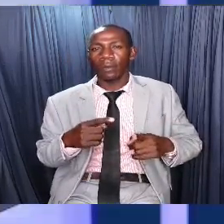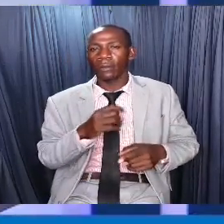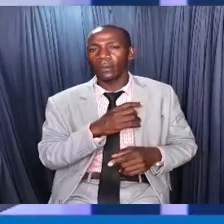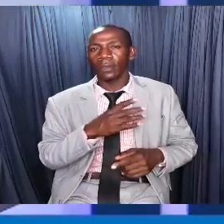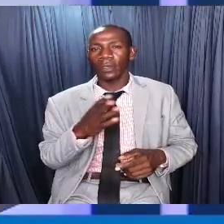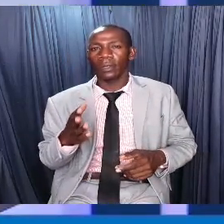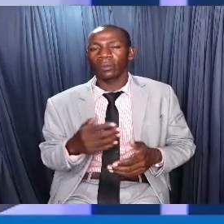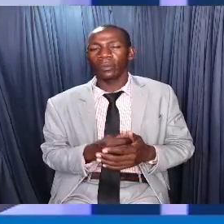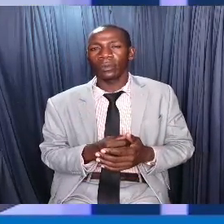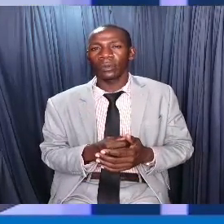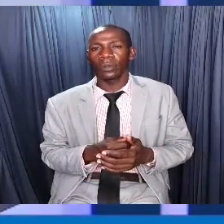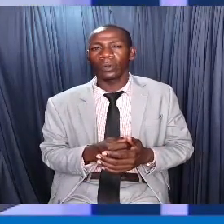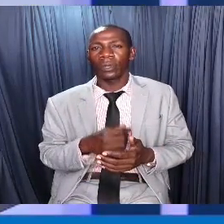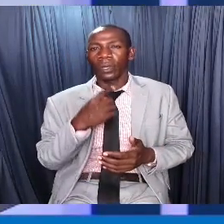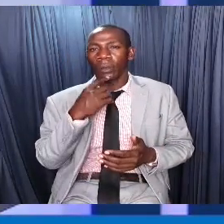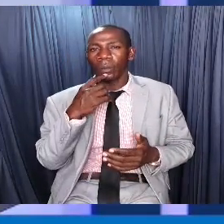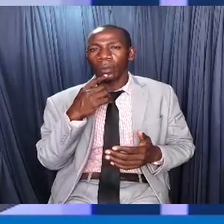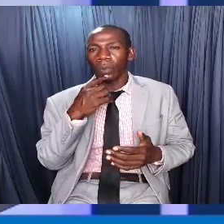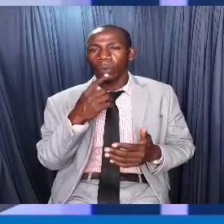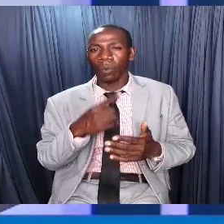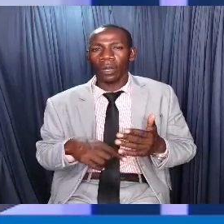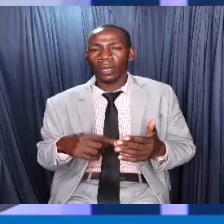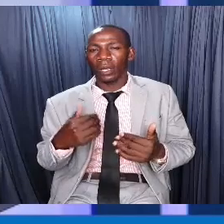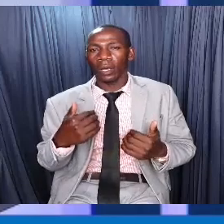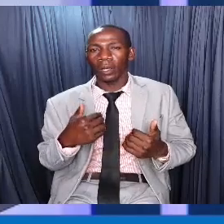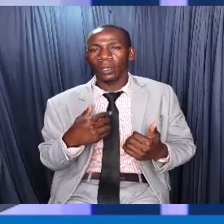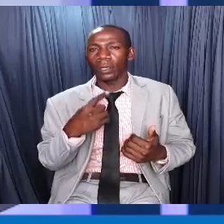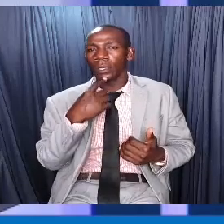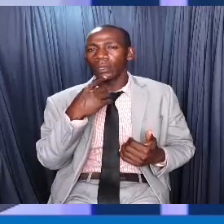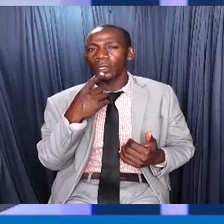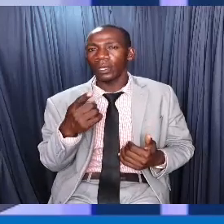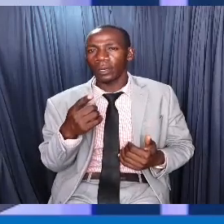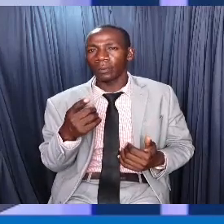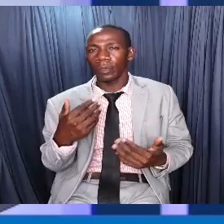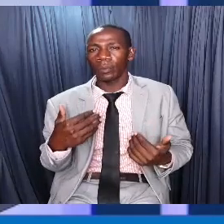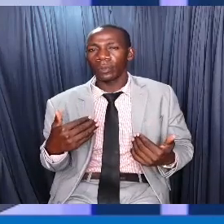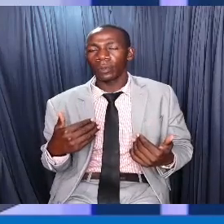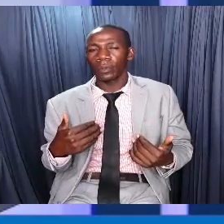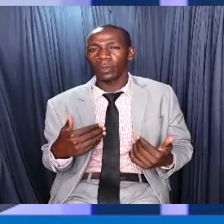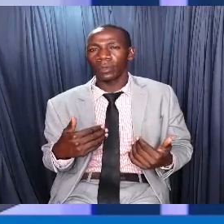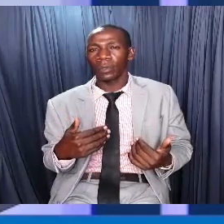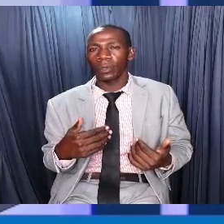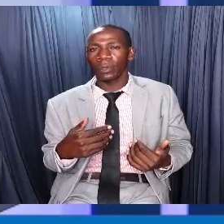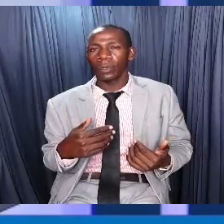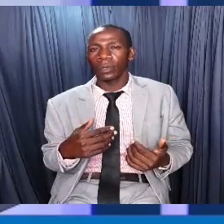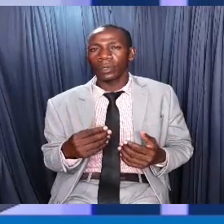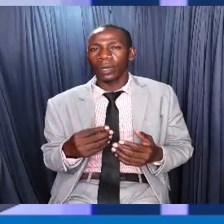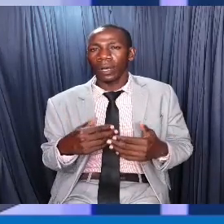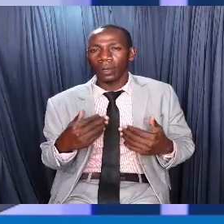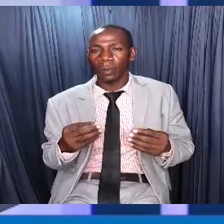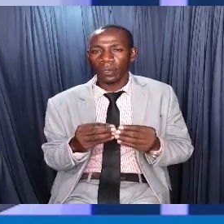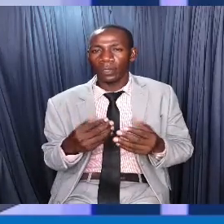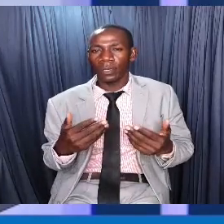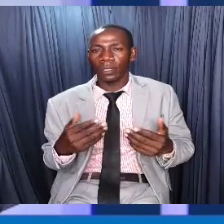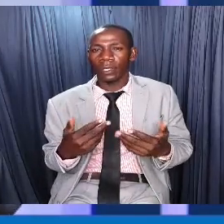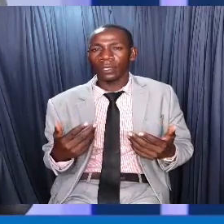everybody used to fear him. Ile yule mtu aliyekuwa naye sasa. One who ndiye alimueleza. Who was together with him is the one who told him. Jinsi alivyokutana na haya maneno haya. How he